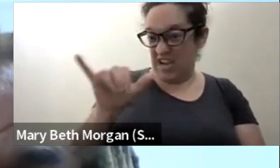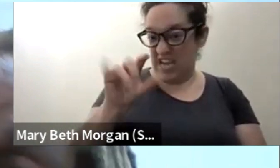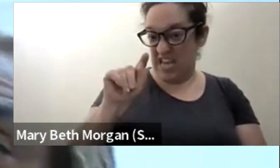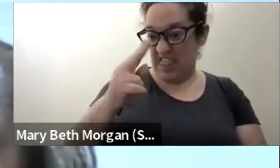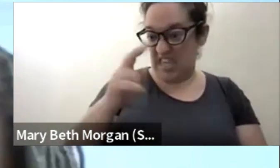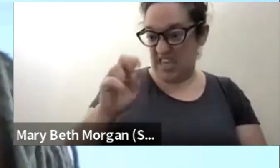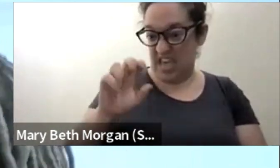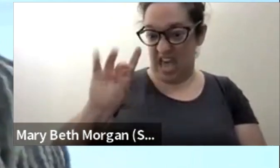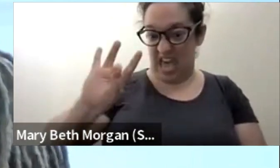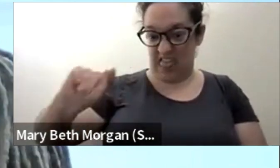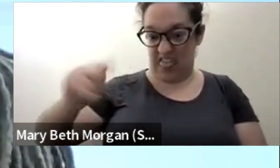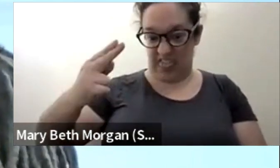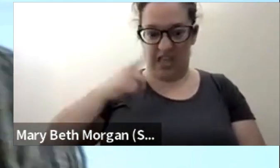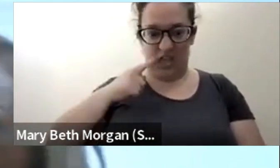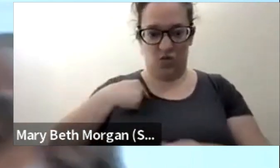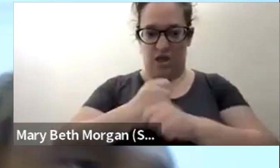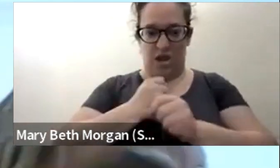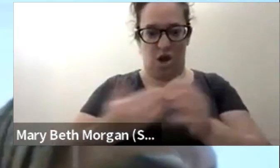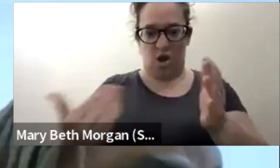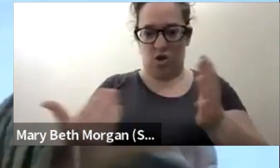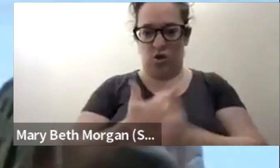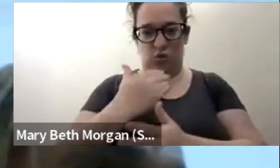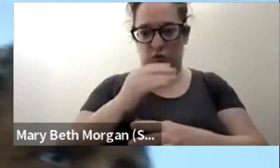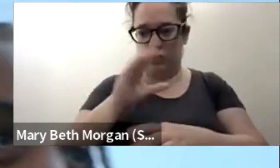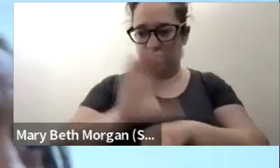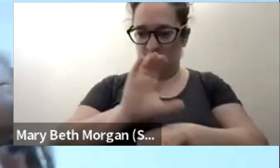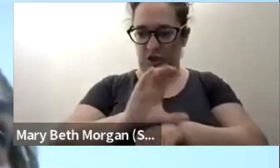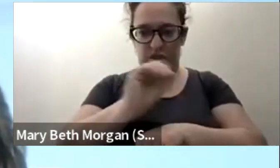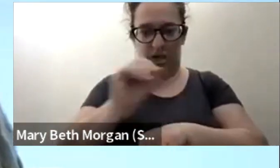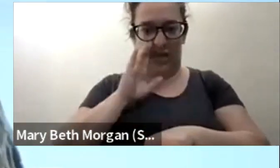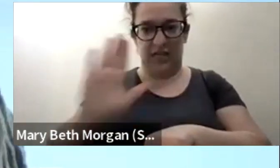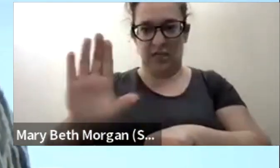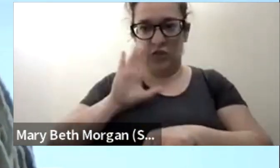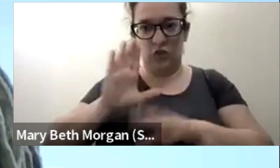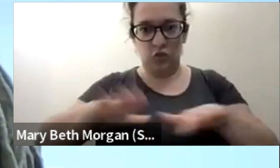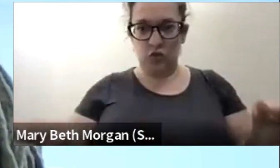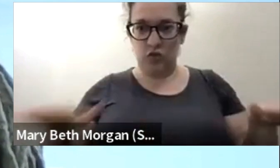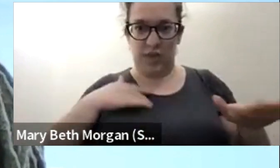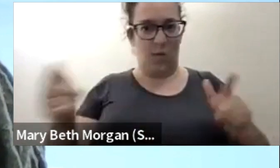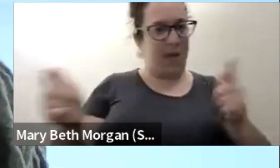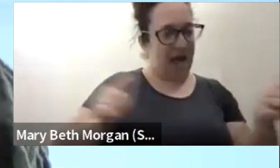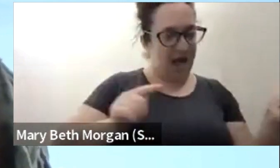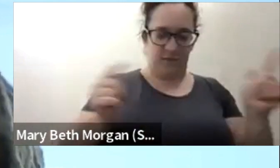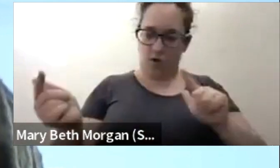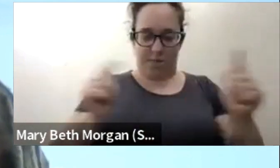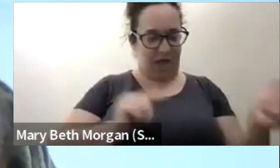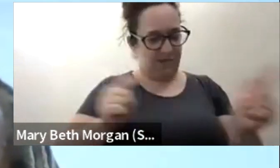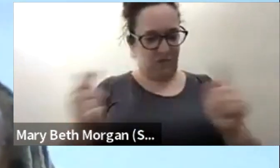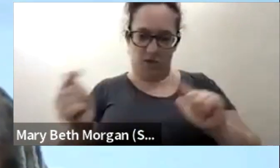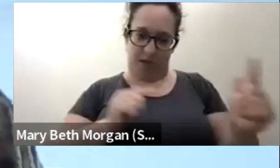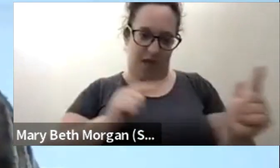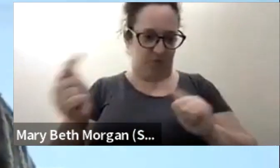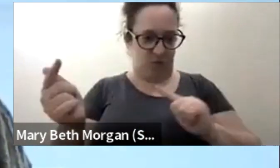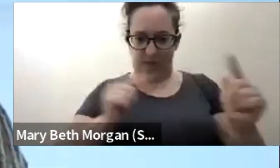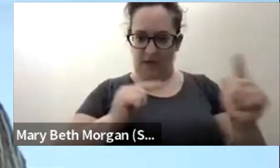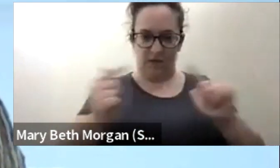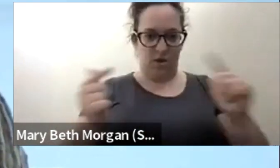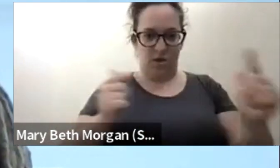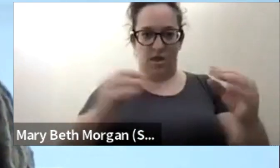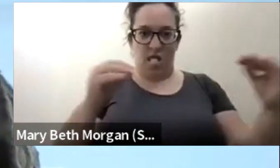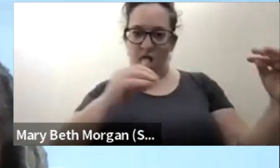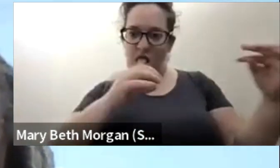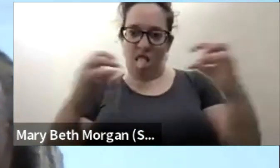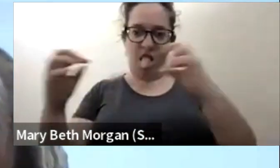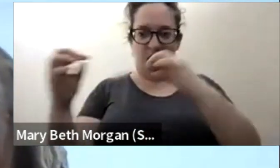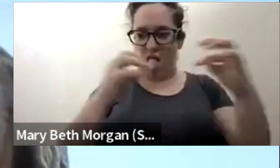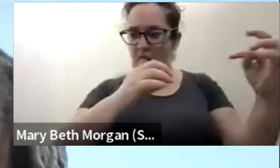burning Protestants, and Catholics were burned at the stake. They took turns to attack each other, and actually in the Elizabethan era, that